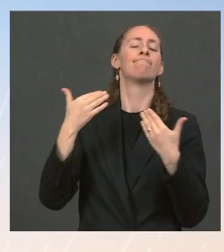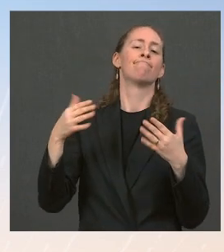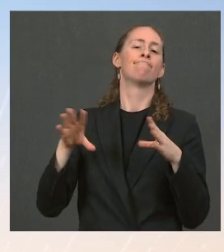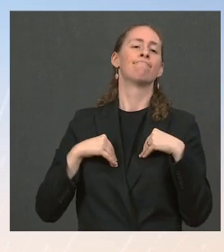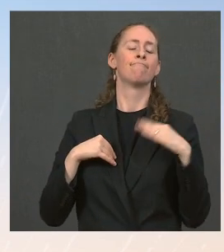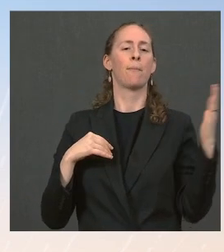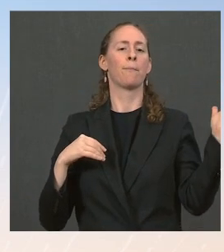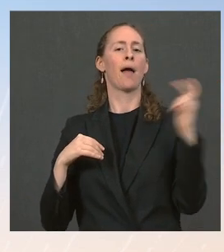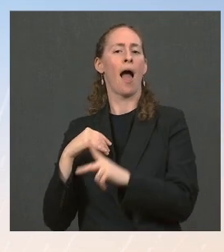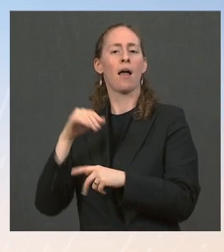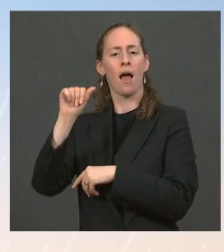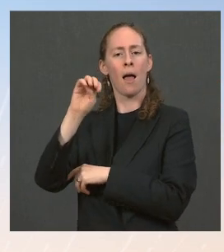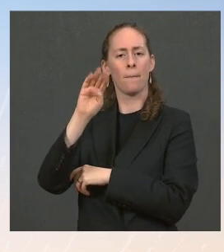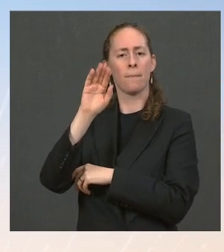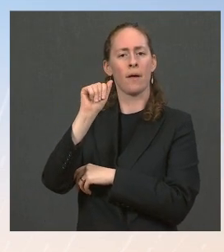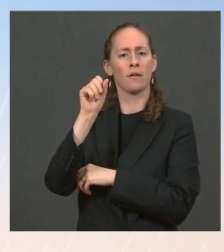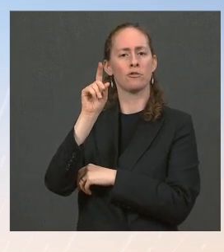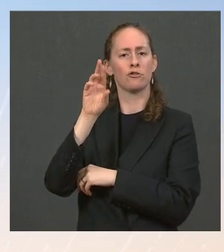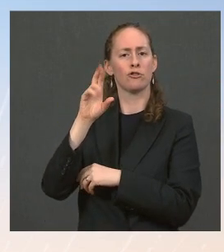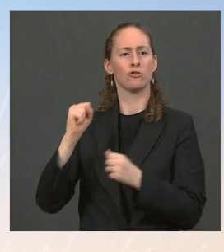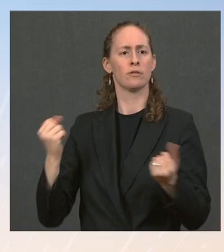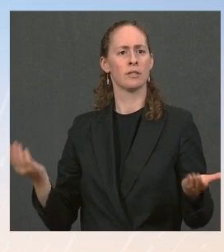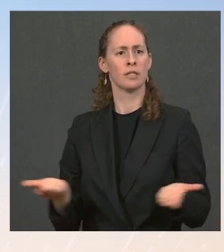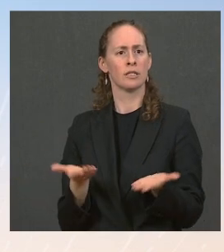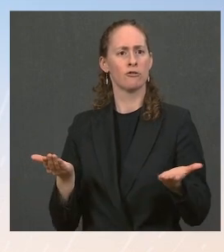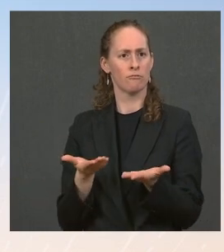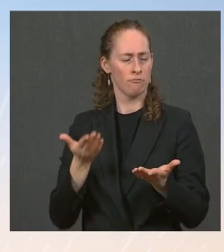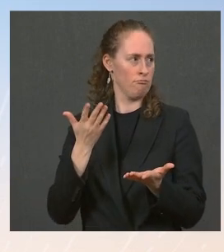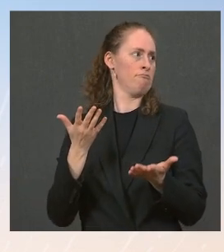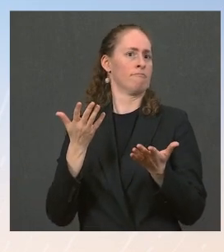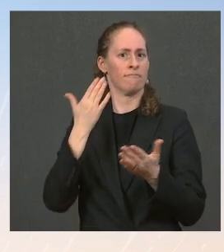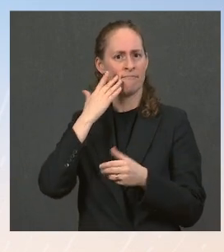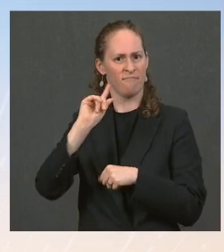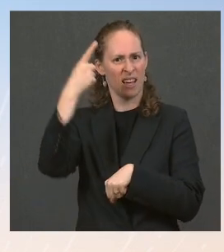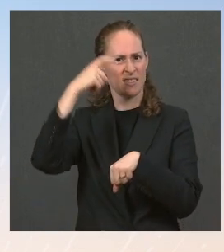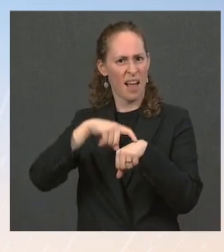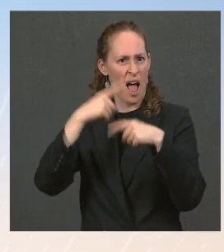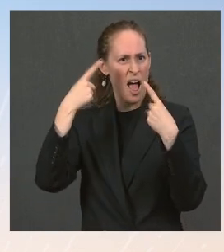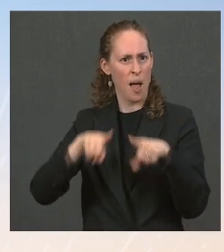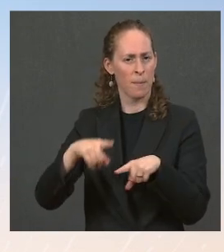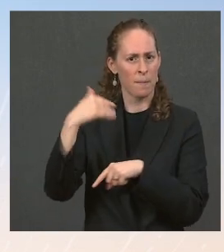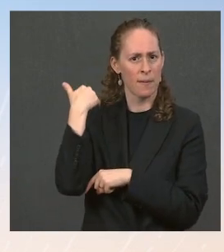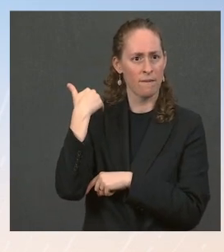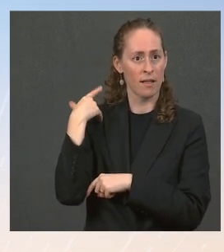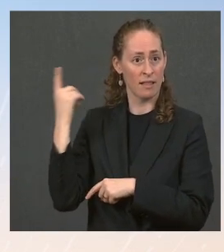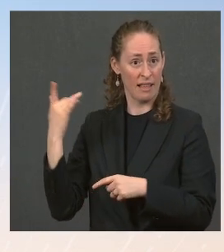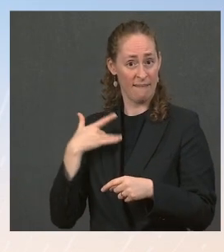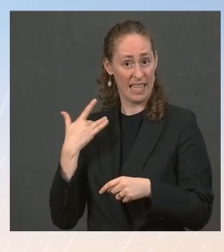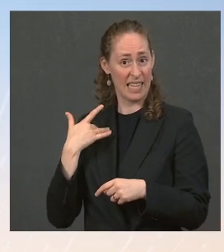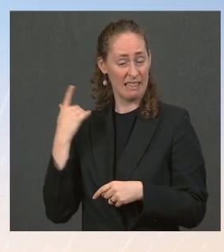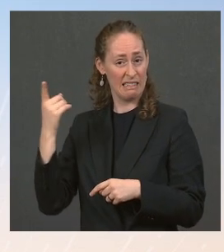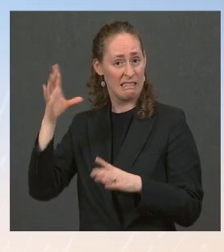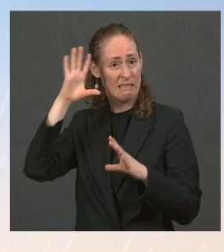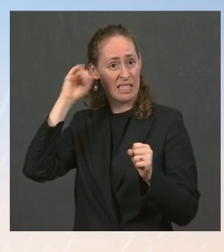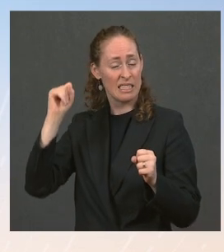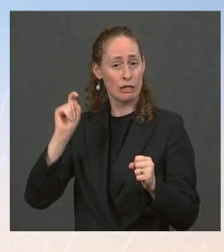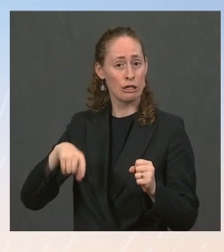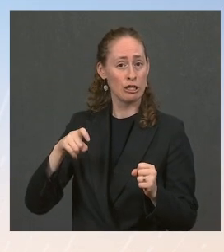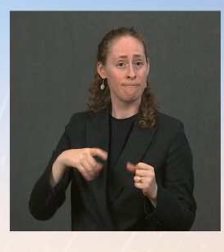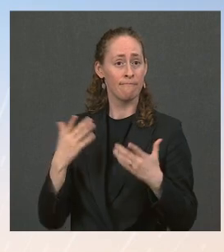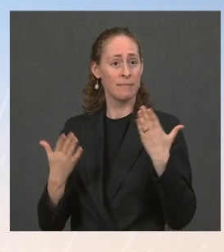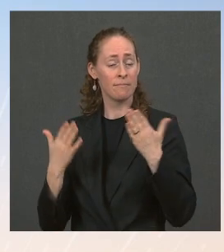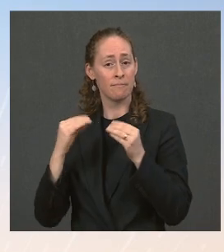been taken before? And does the president himself think that that step was commensurate with the